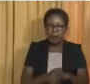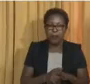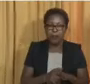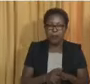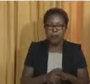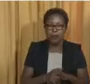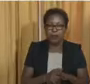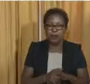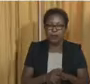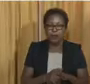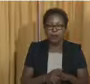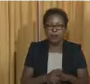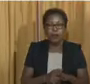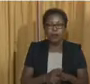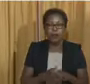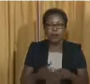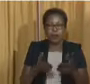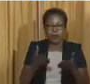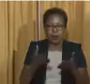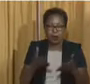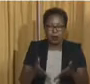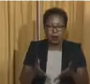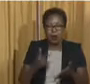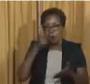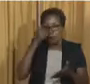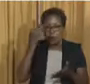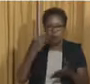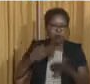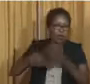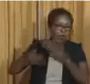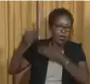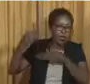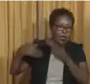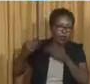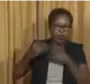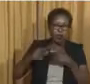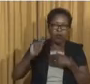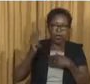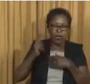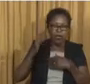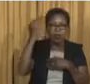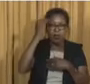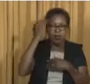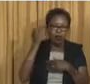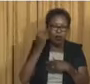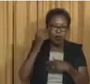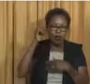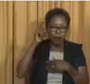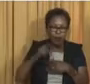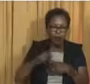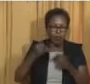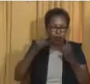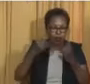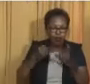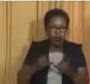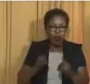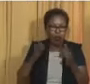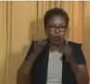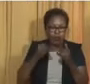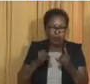Given the subjective nature of the historical narratives, courts should endeavor to extract and have a view